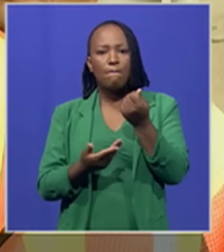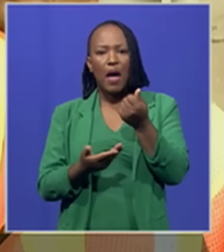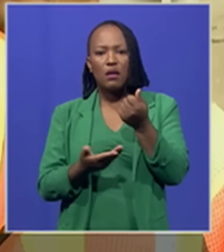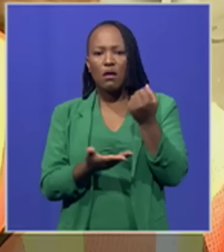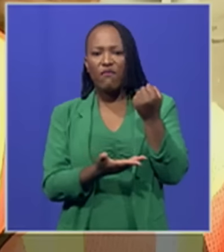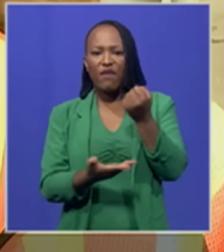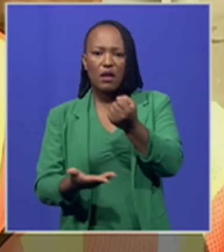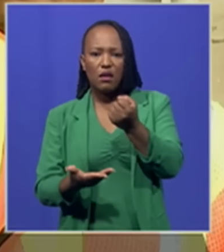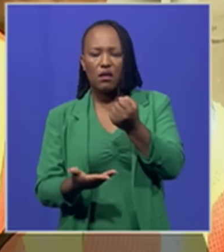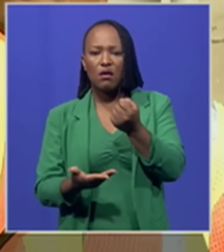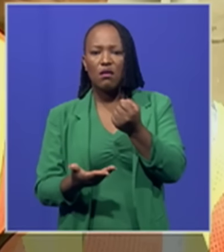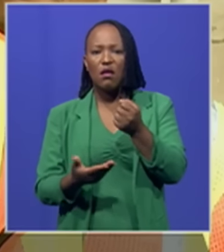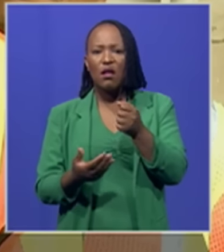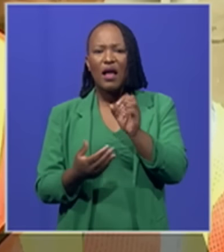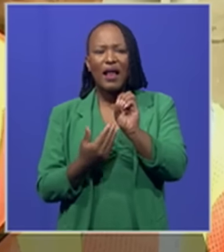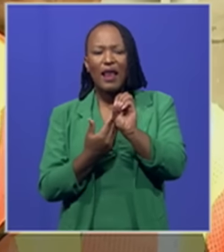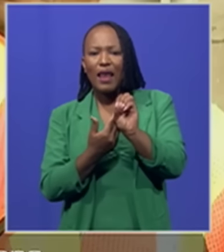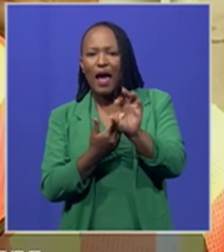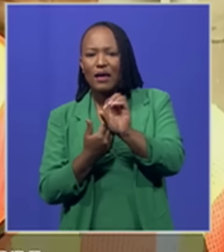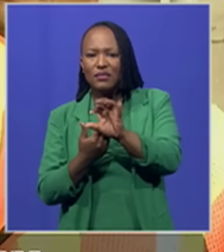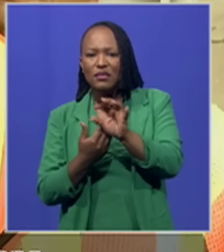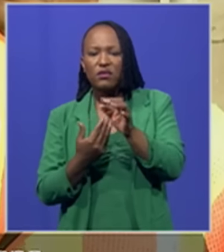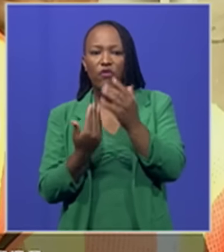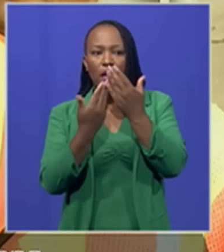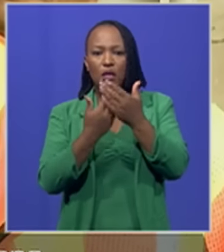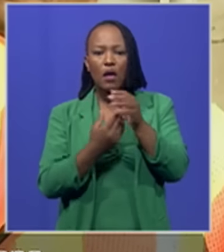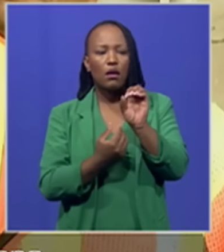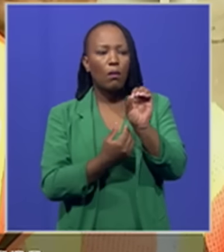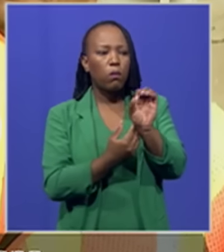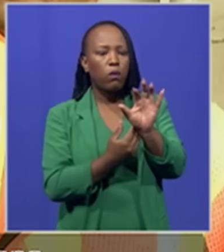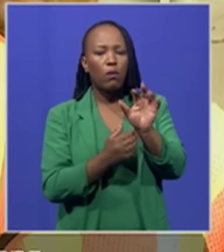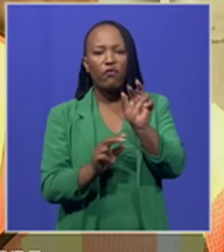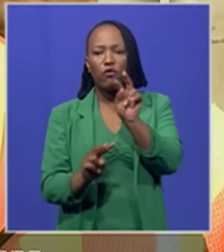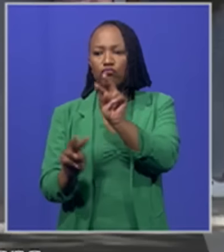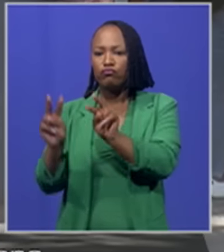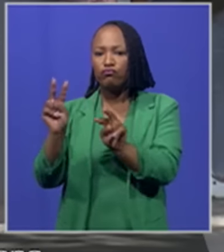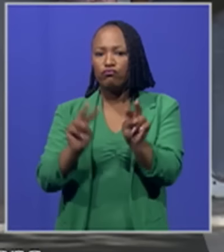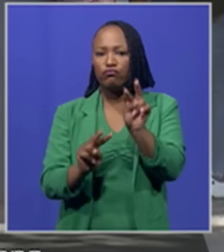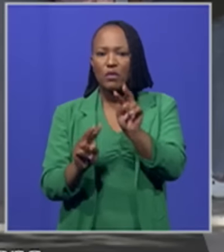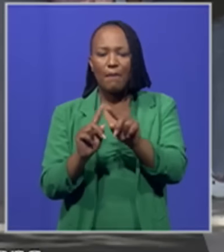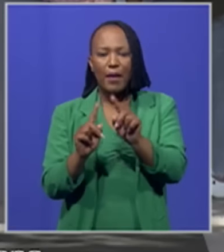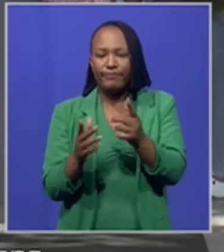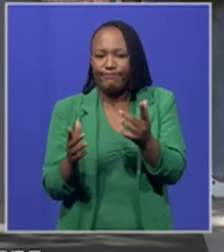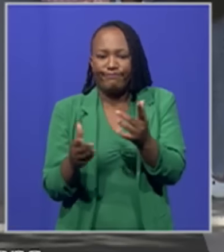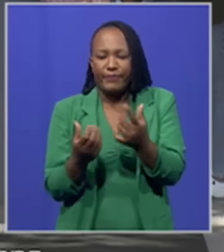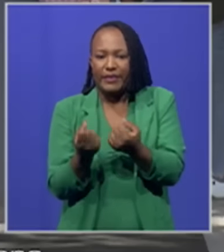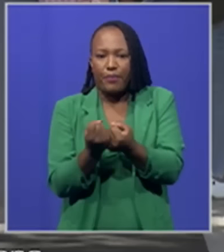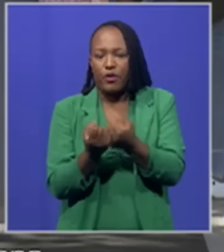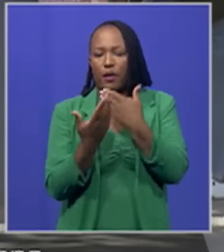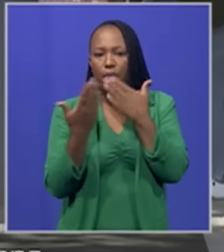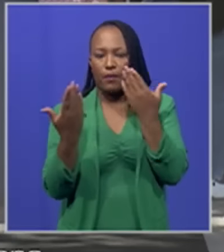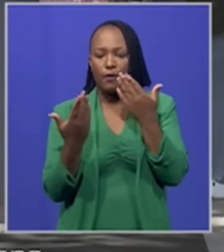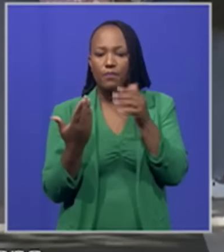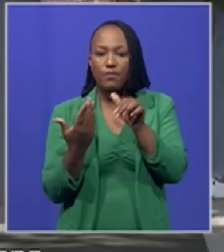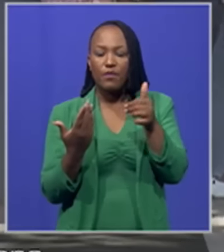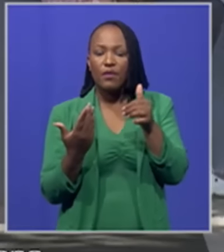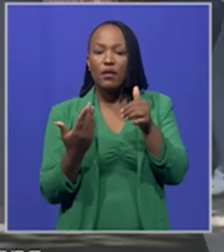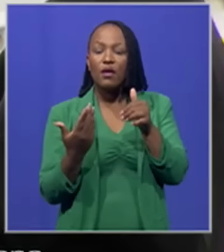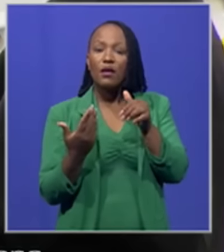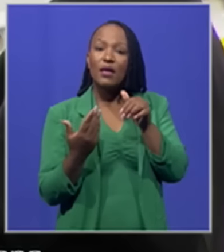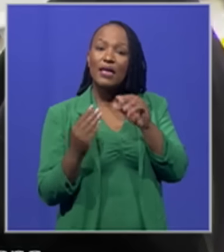from any government departments while they are doing the job of law enforcement. Polokeho ya baithuti le yona ke e nngwe ya